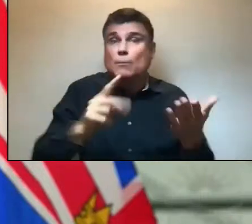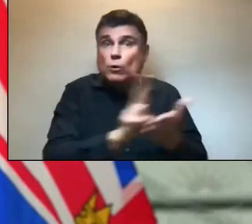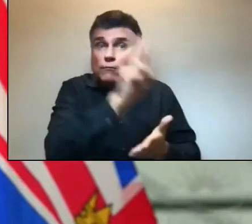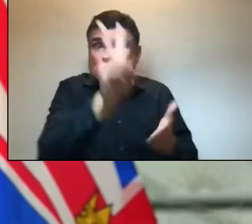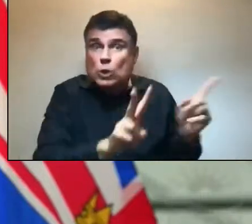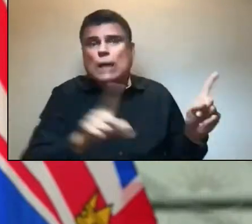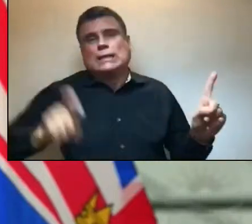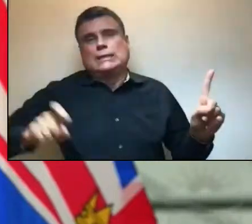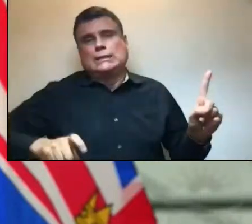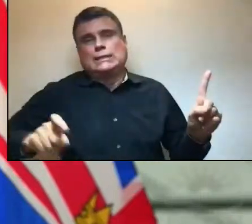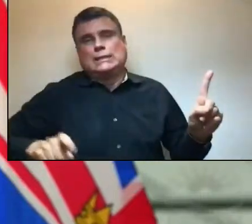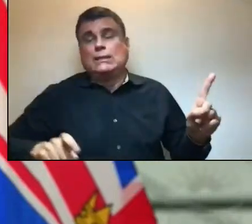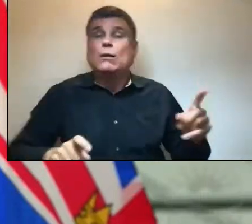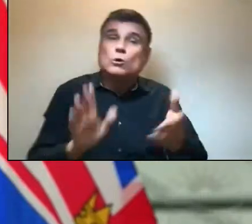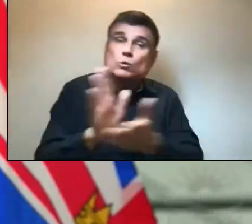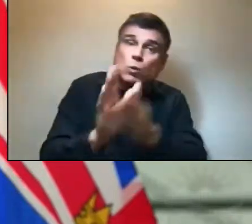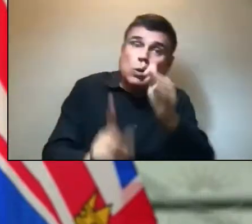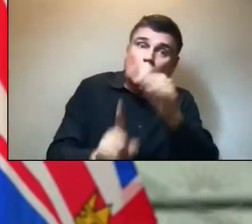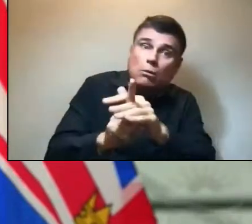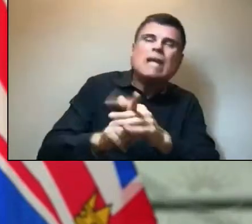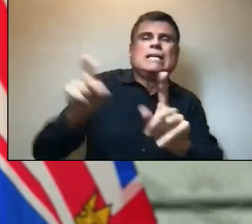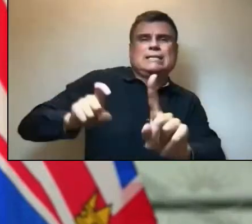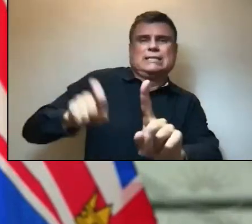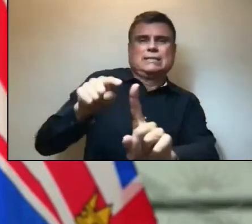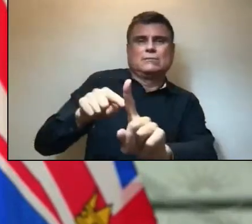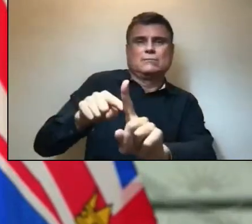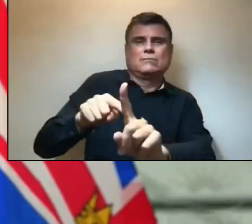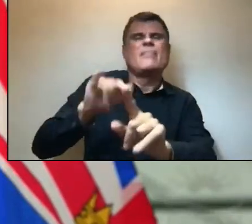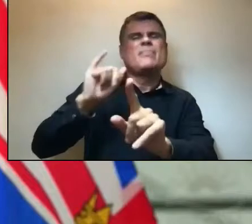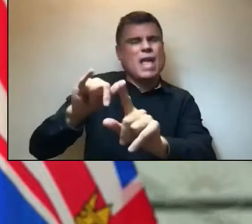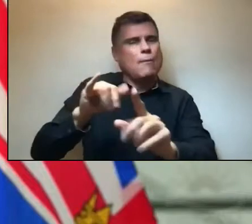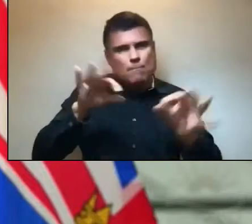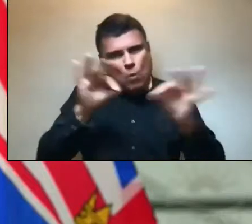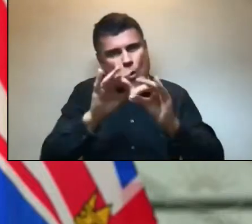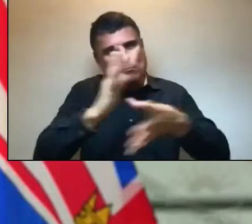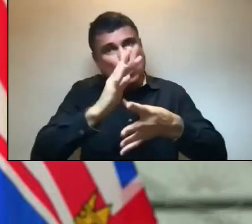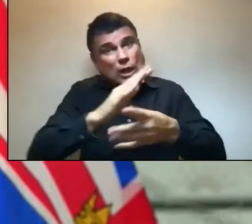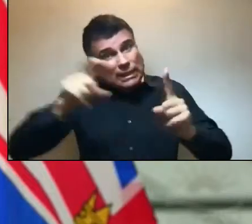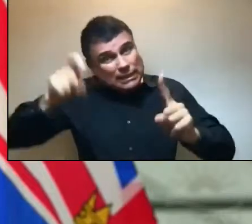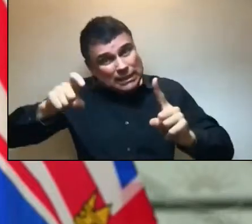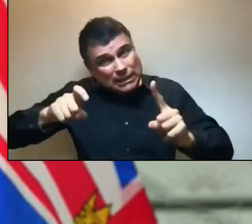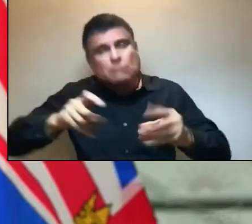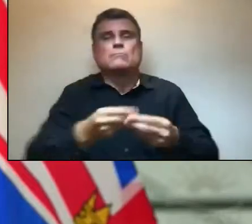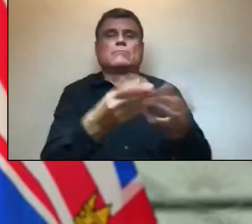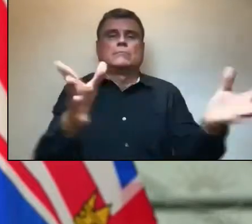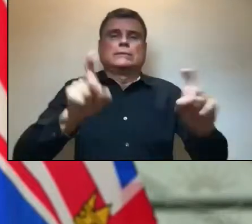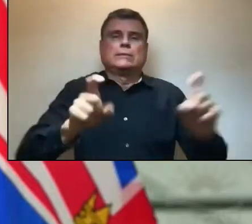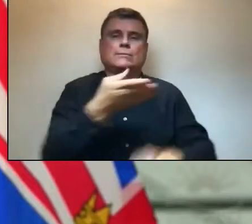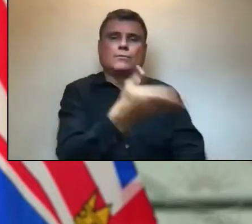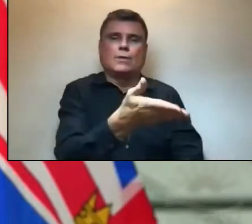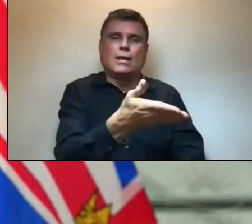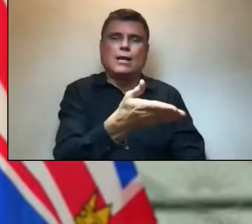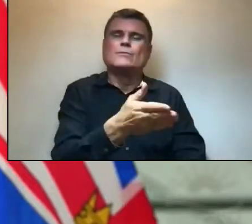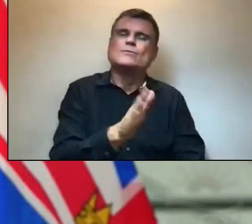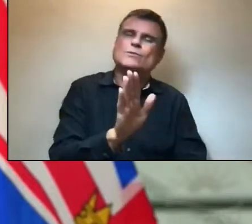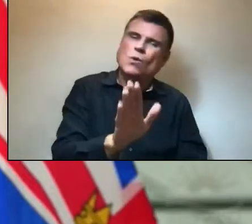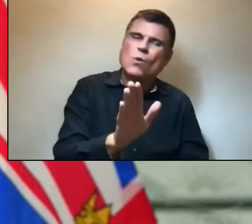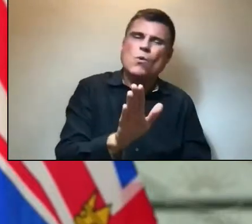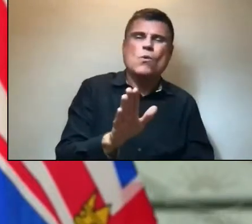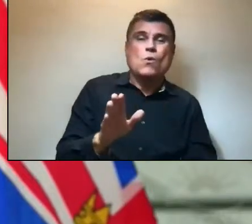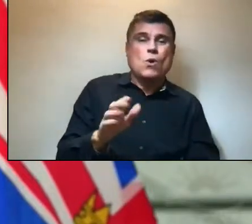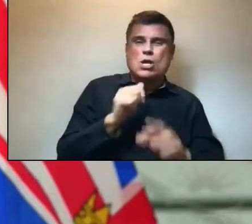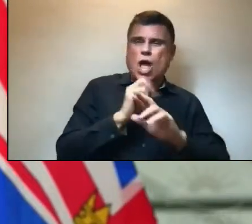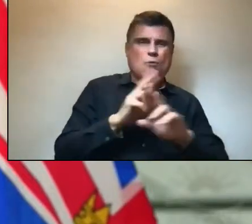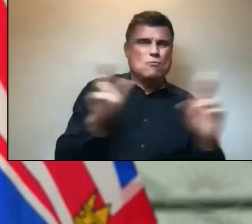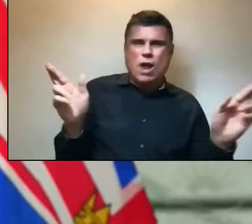about 10,000, but it takes a lot of time and effort to do that. So we don't have those test kits like